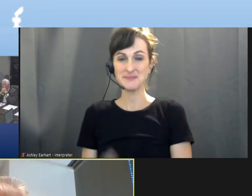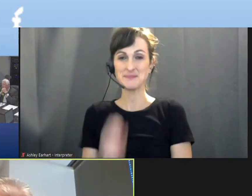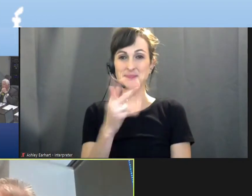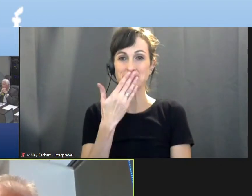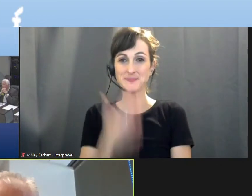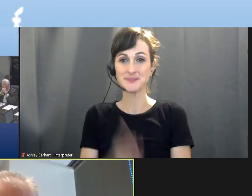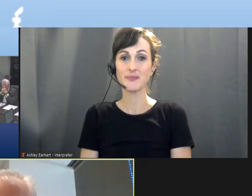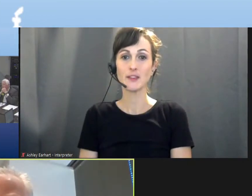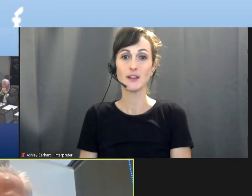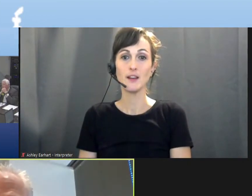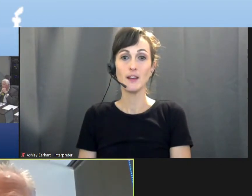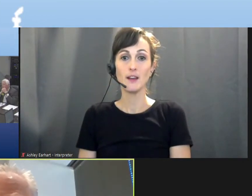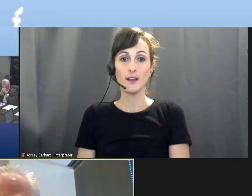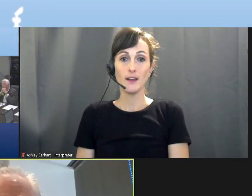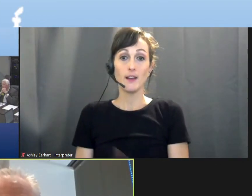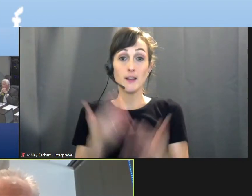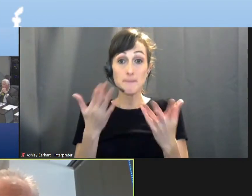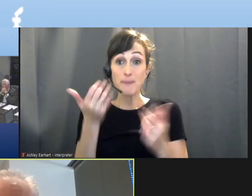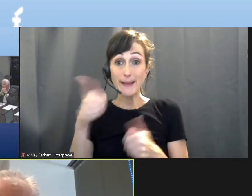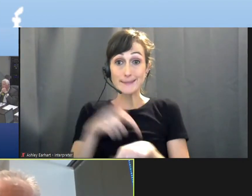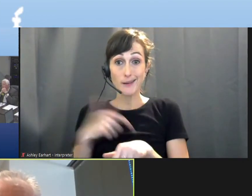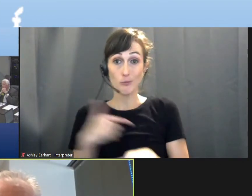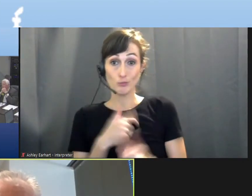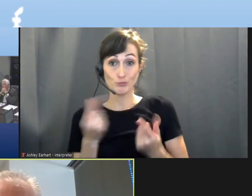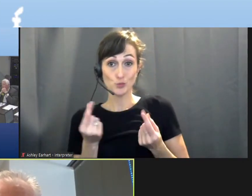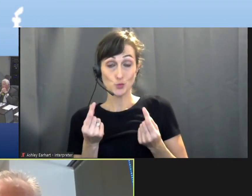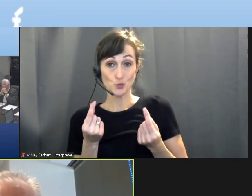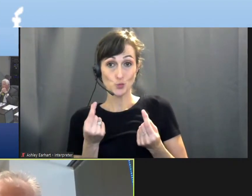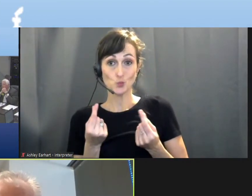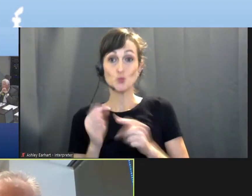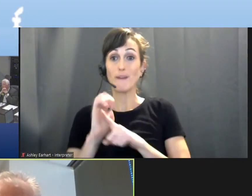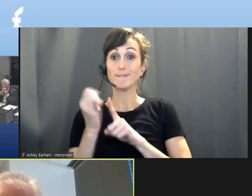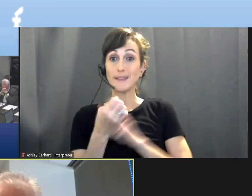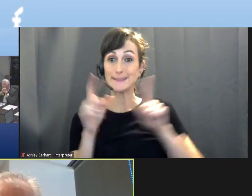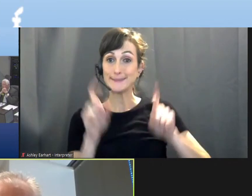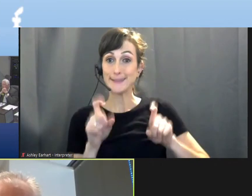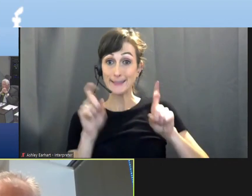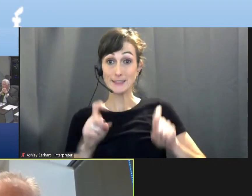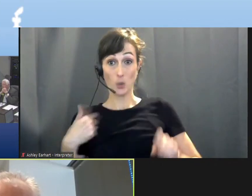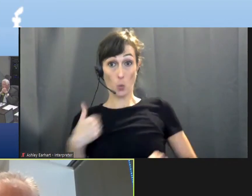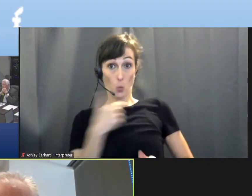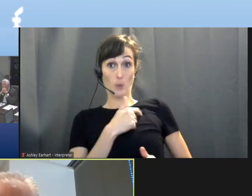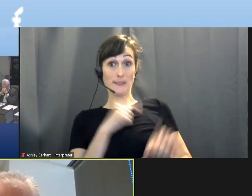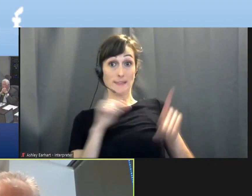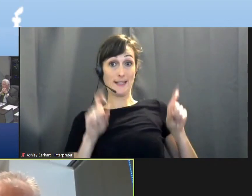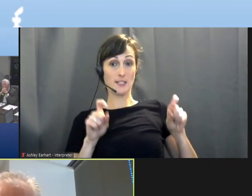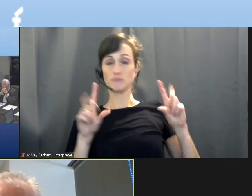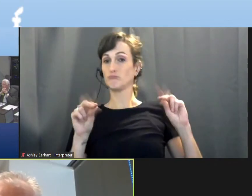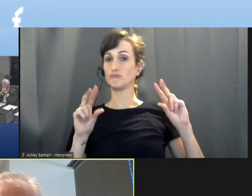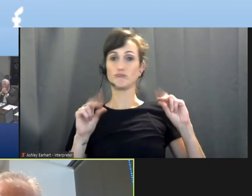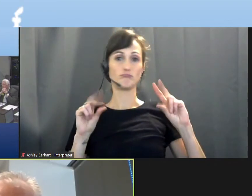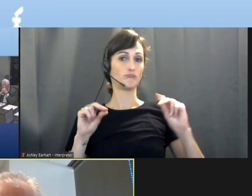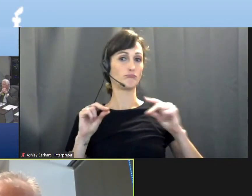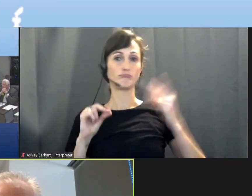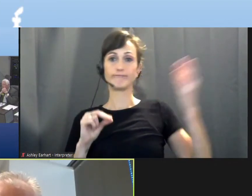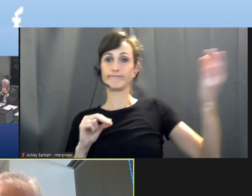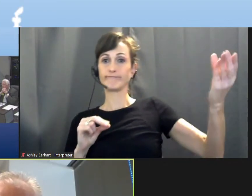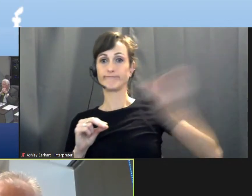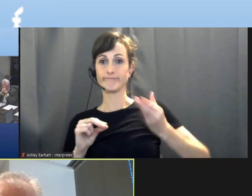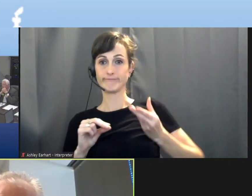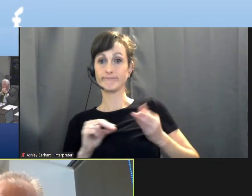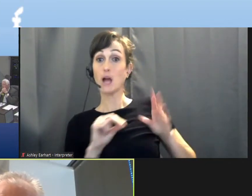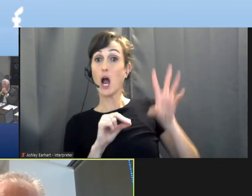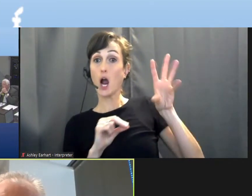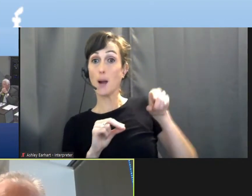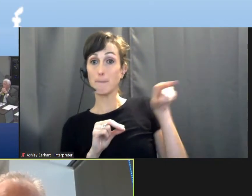you. So anytime we do an environmental testing, we do not do the testing ourselves. We hire a company to do that. We want it to be a